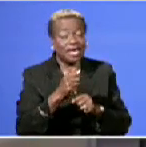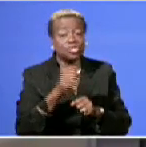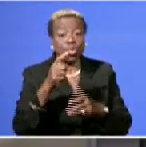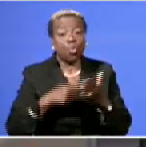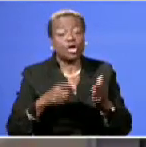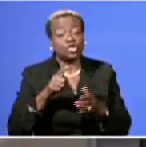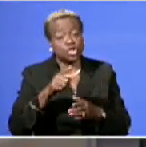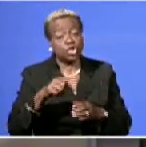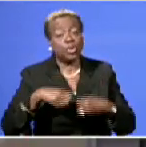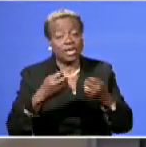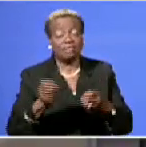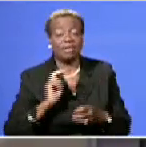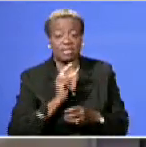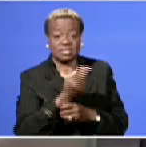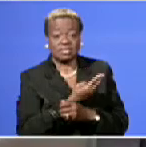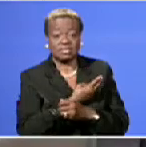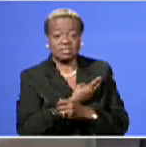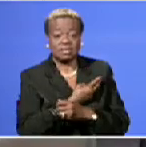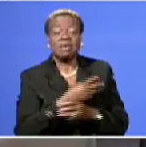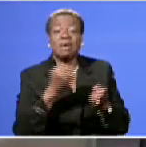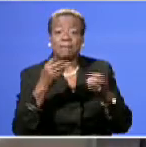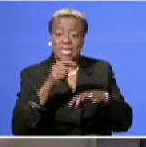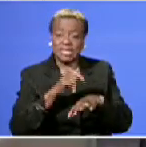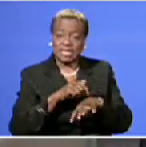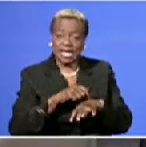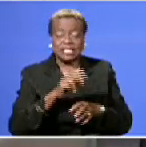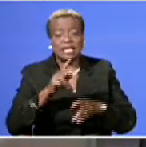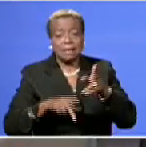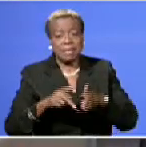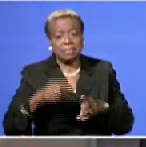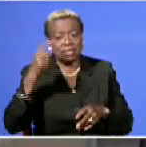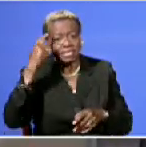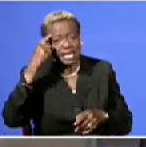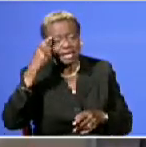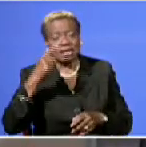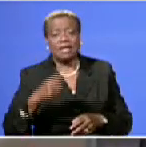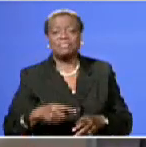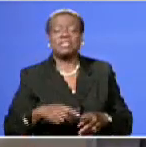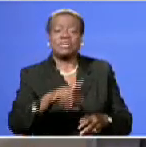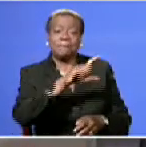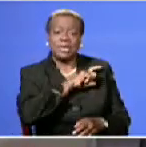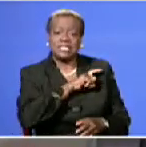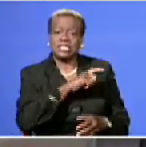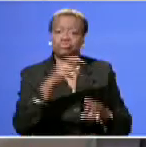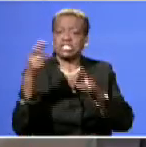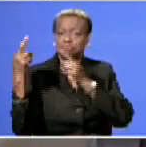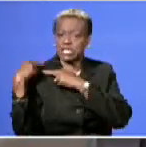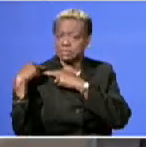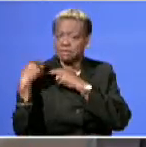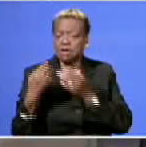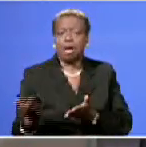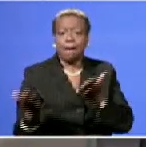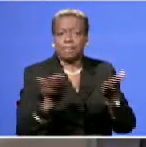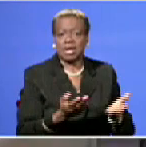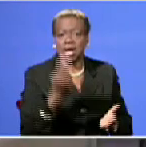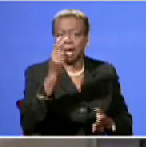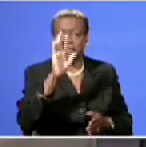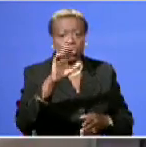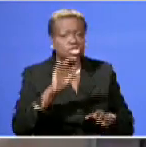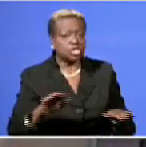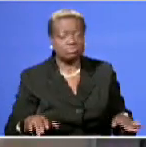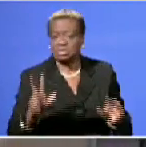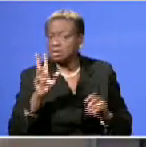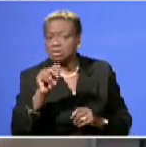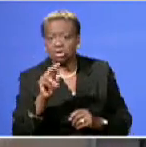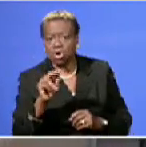But a lot of times people believe that the police force is responsible for bringing up your children. That's not the job of the police force. We will train you